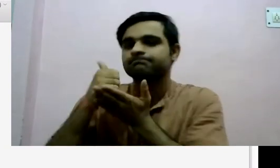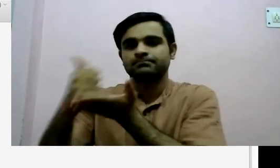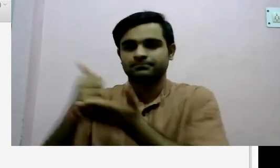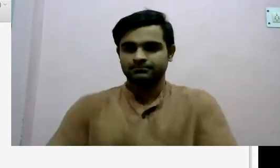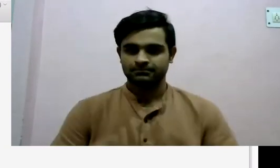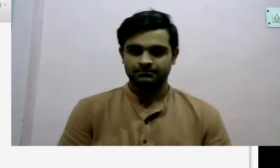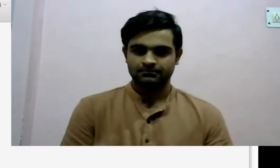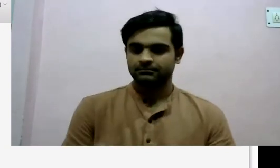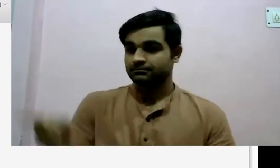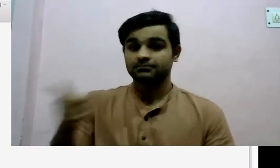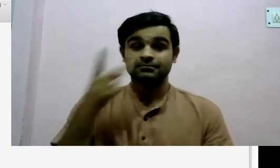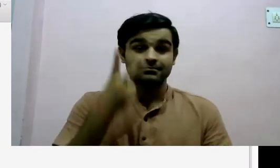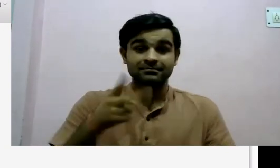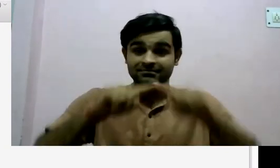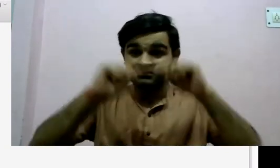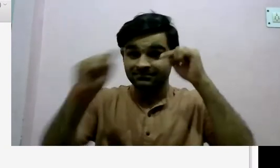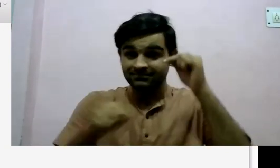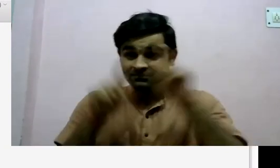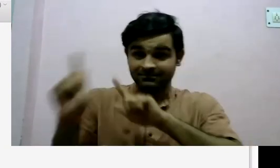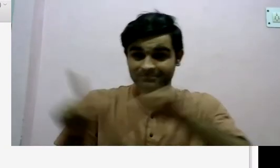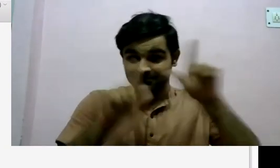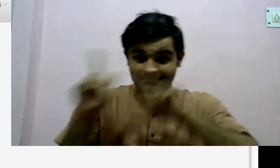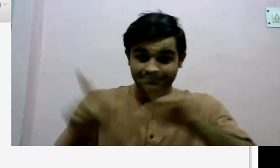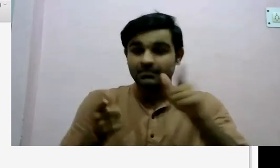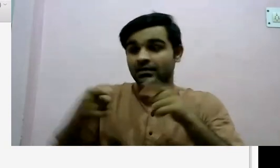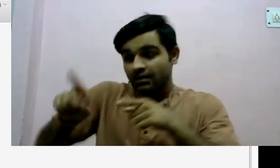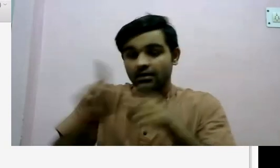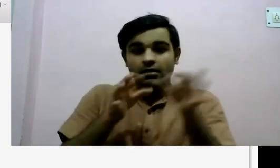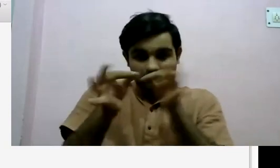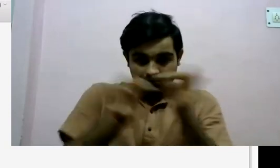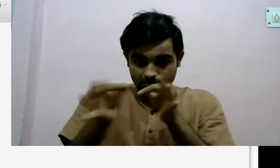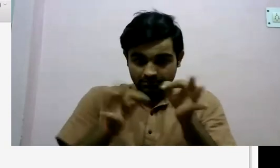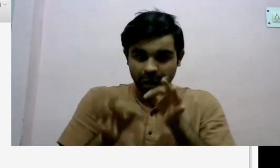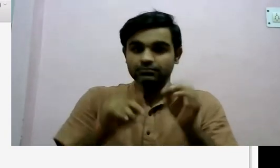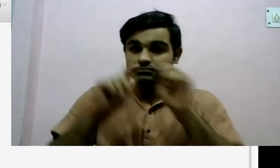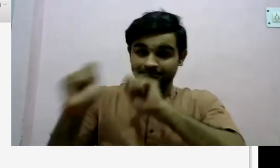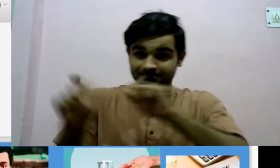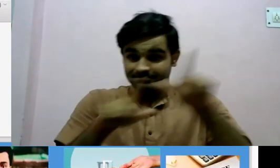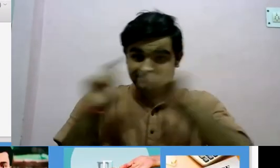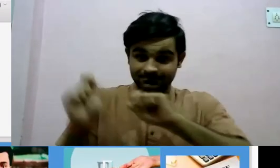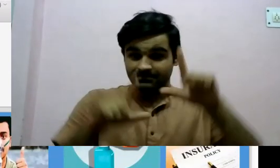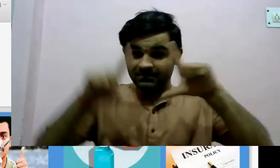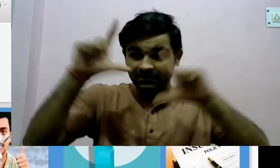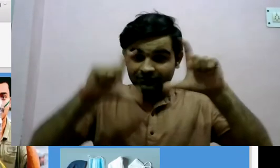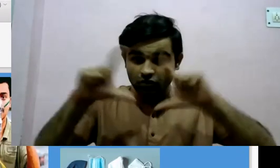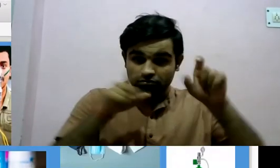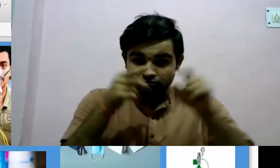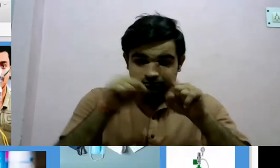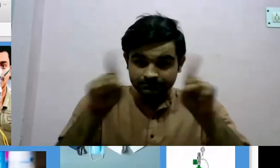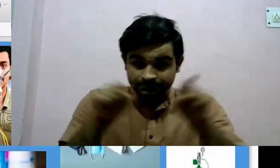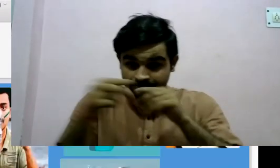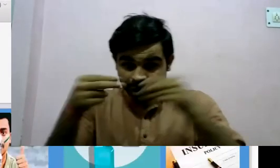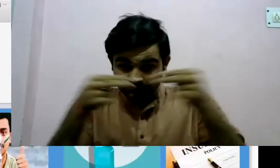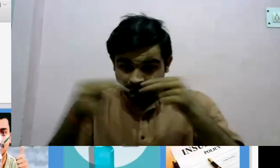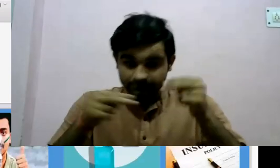What you see coming up here, of course, is self explanatory, just a slide with a whole lot of pictures which have to do with